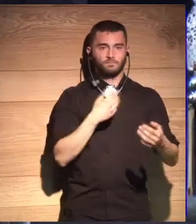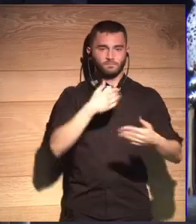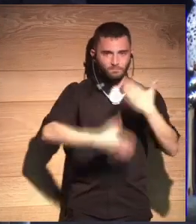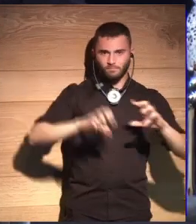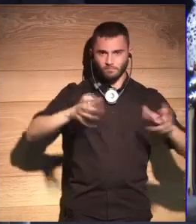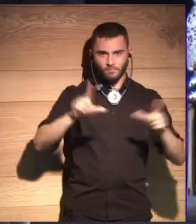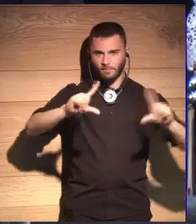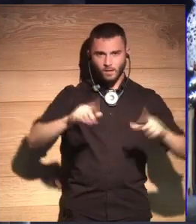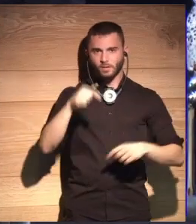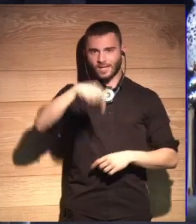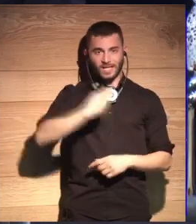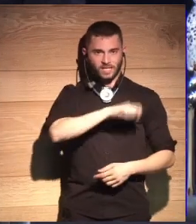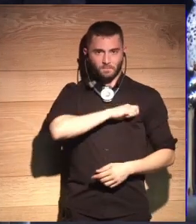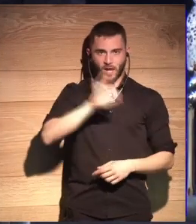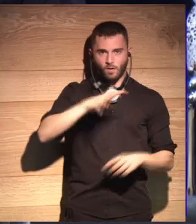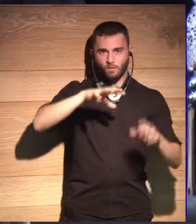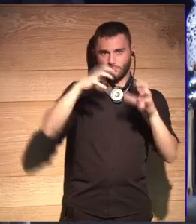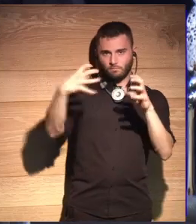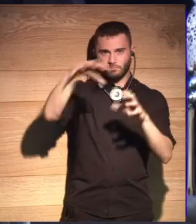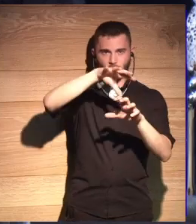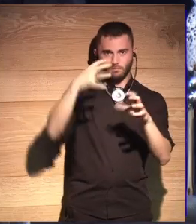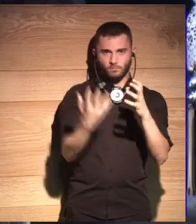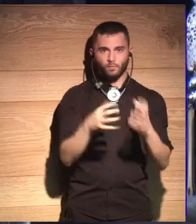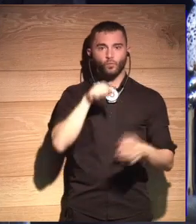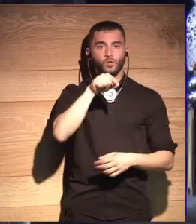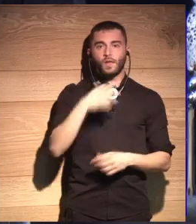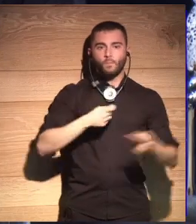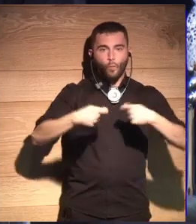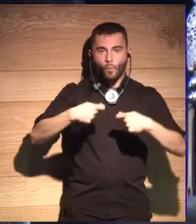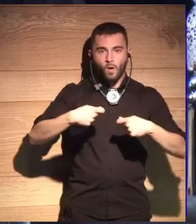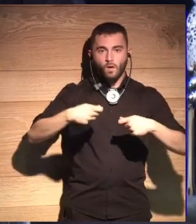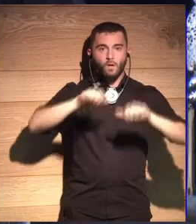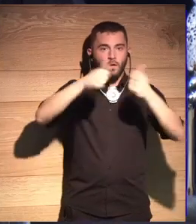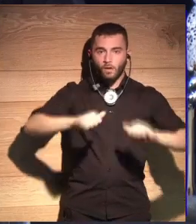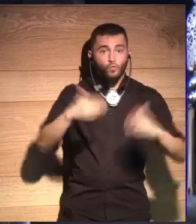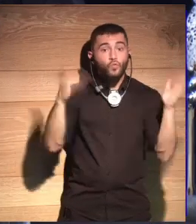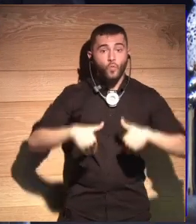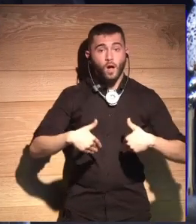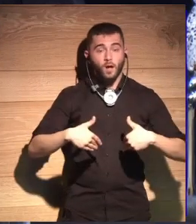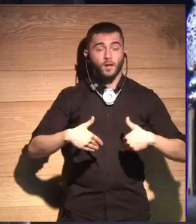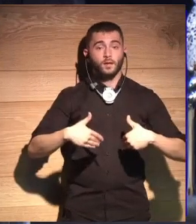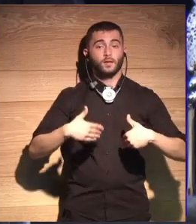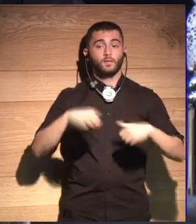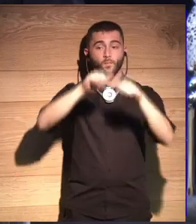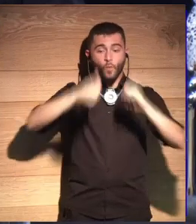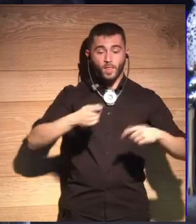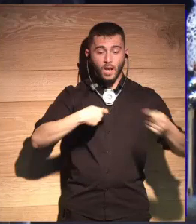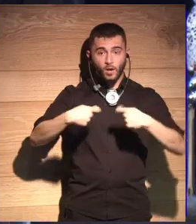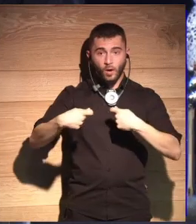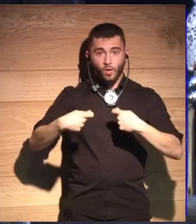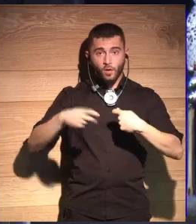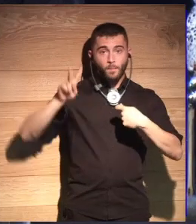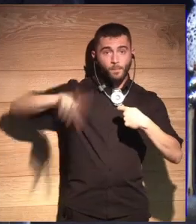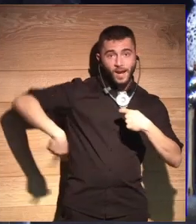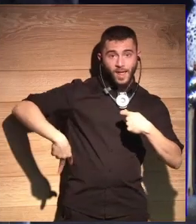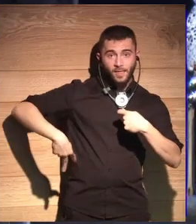that. The big problem of mass media, not only in Spain but on a global level, is that they don't have a business level.